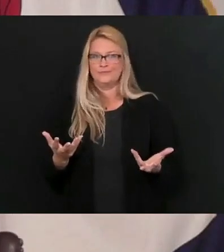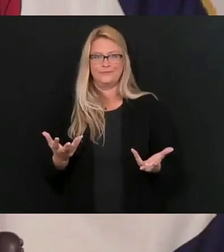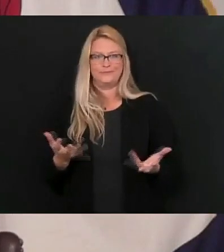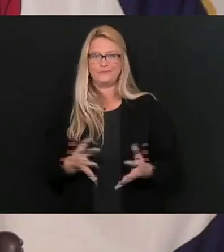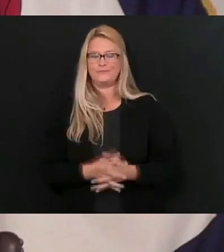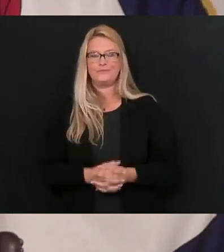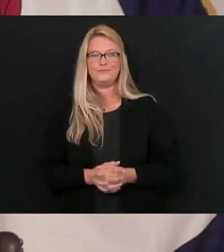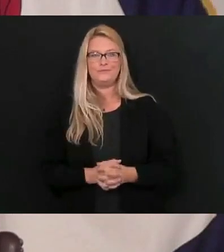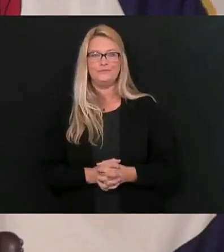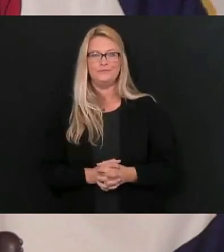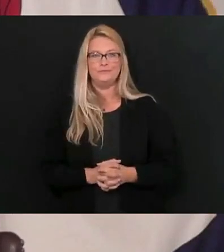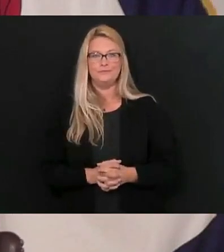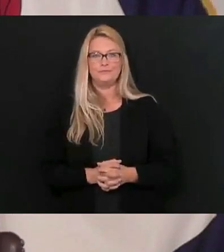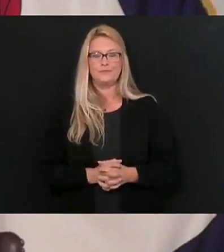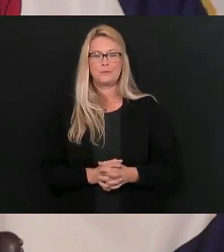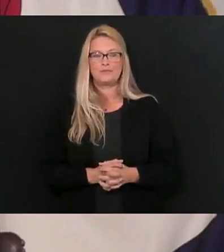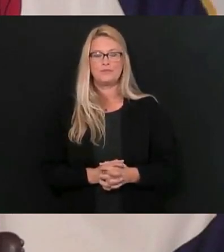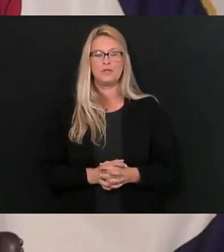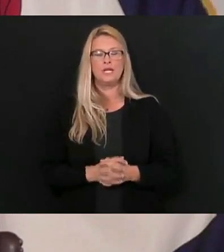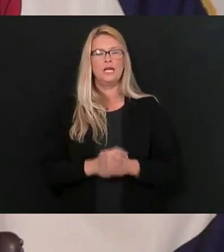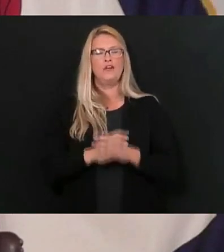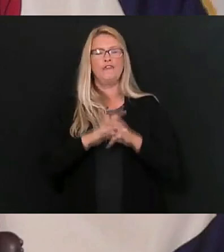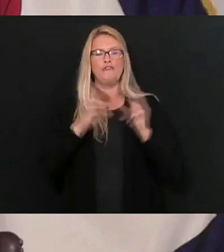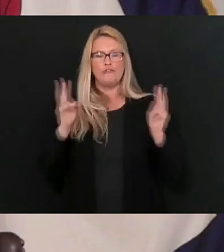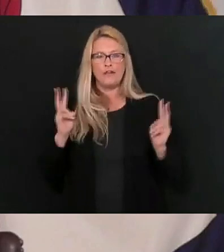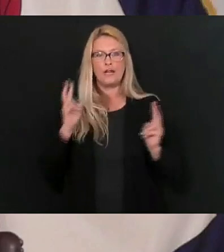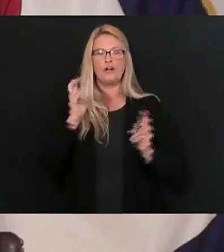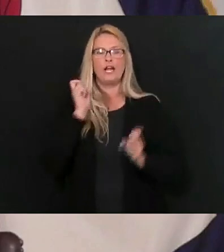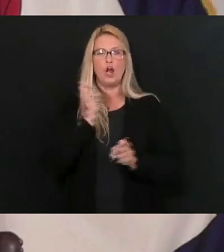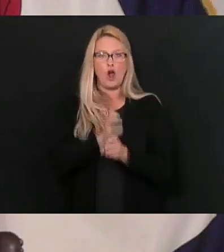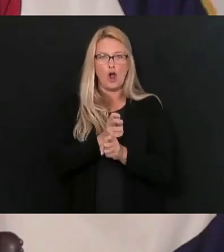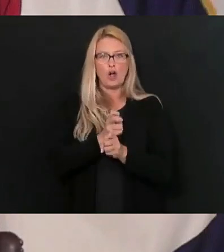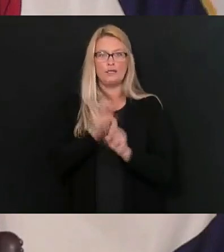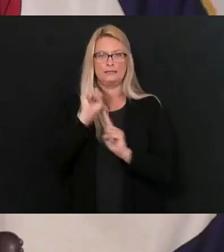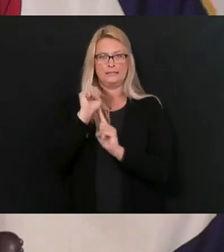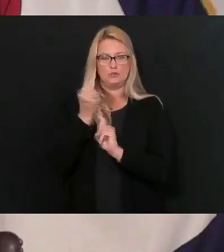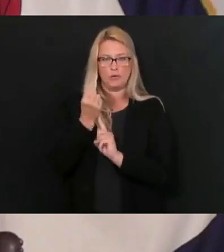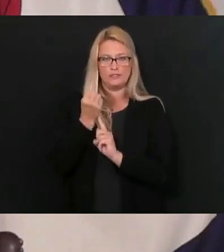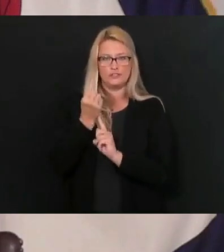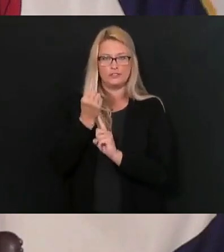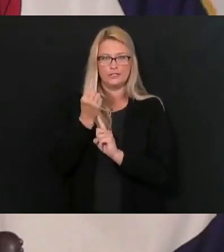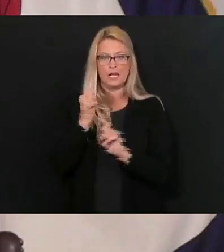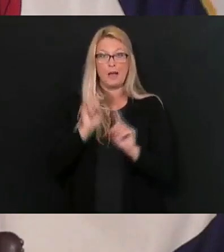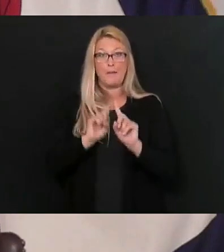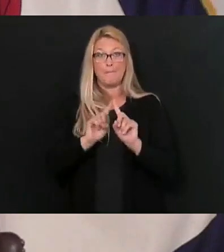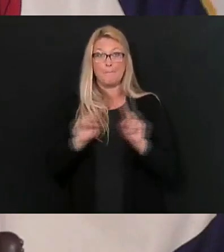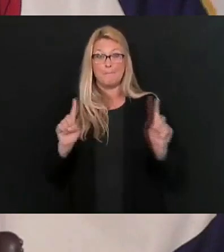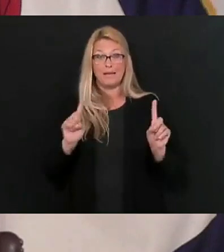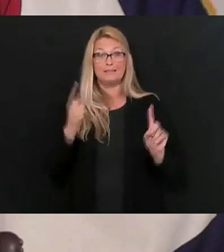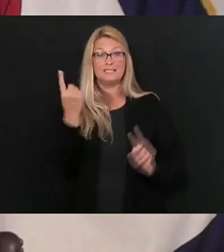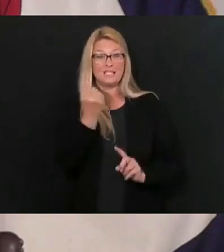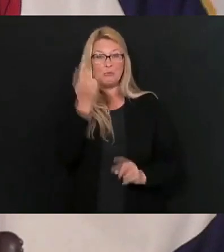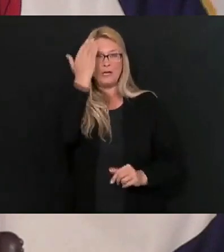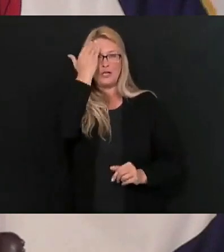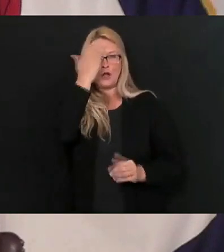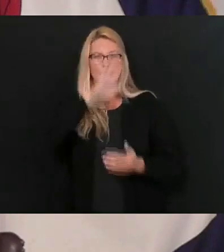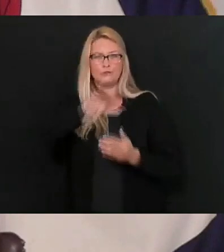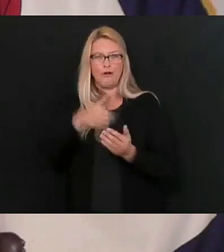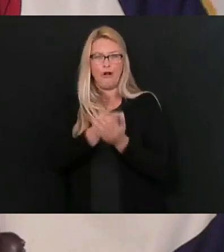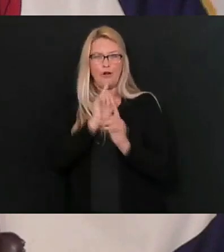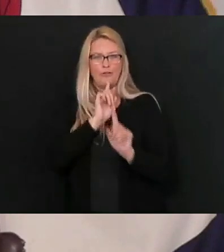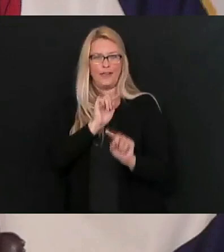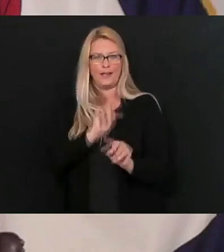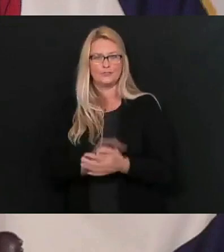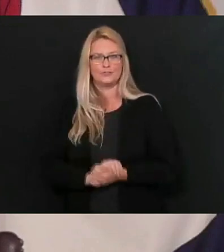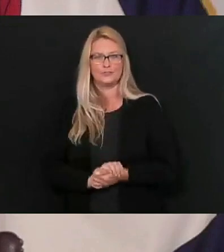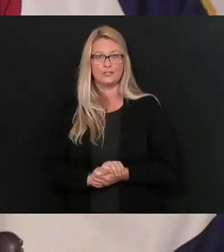in this. It is a very difficult juggling act, but there's somebody that does. And so I